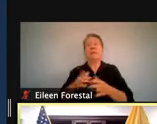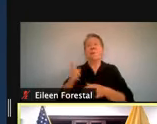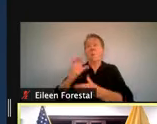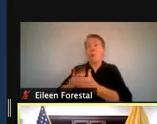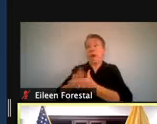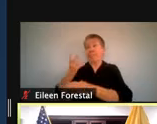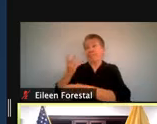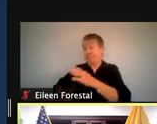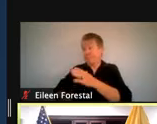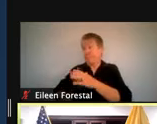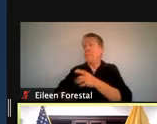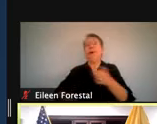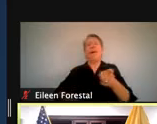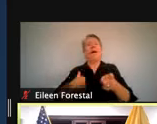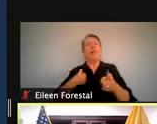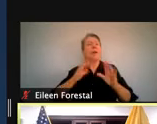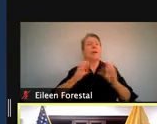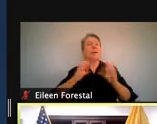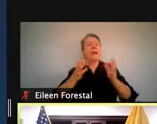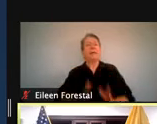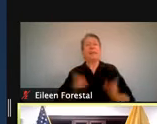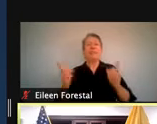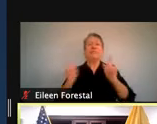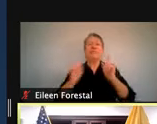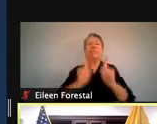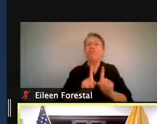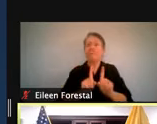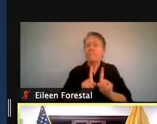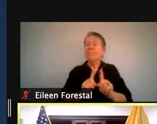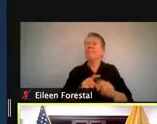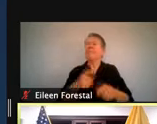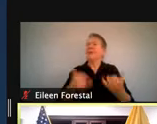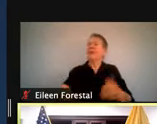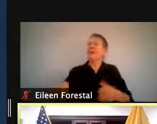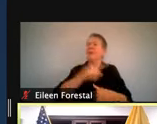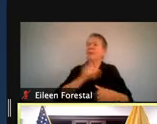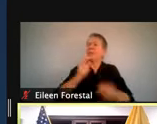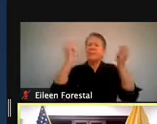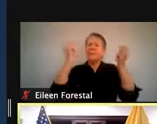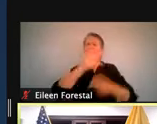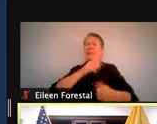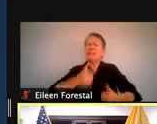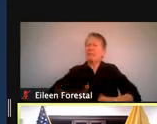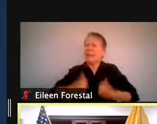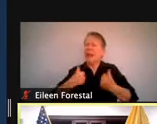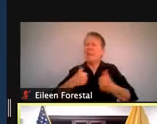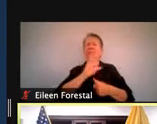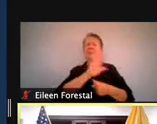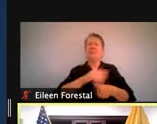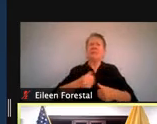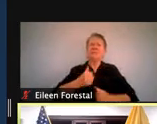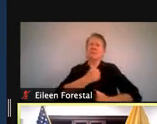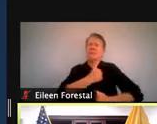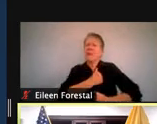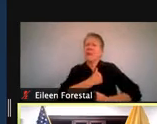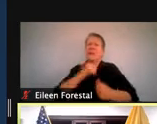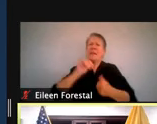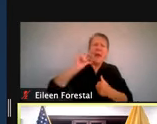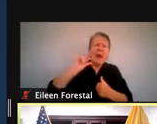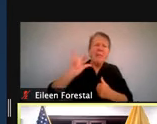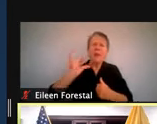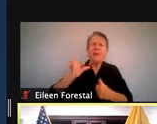and celebrating. We thank Sal for his service to our nation and his commitment to his hometown, and may God bless and watch over